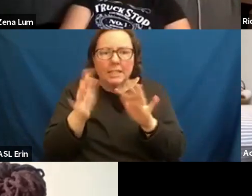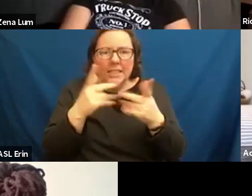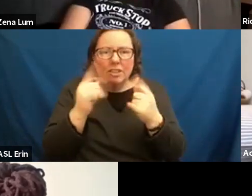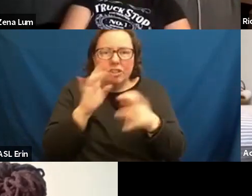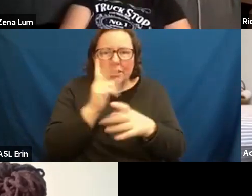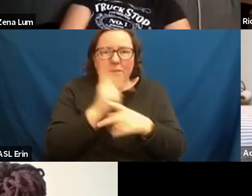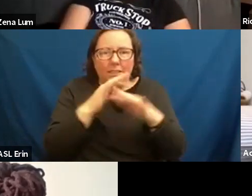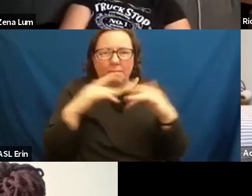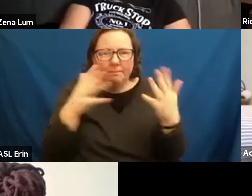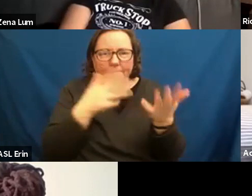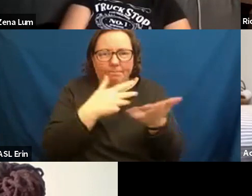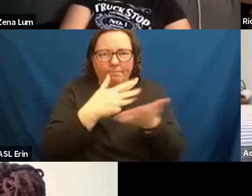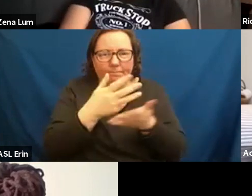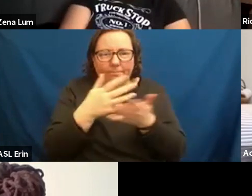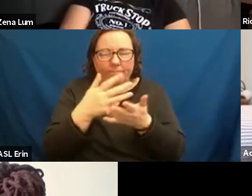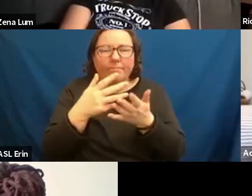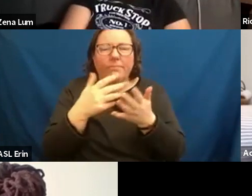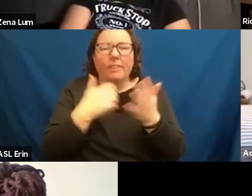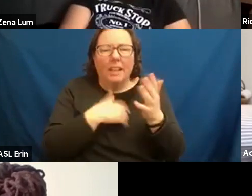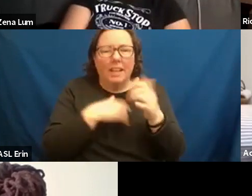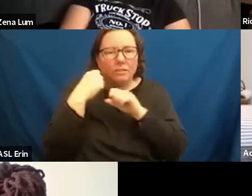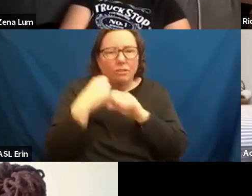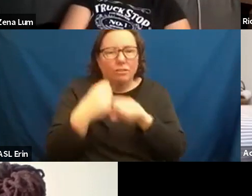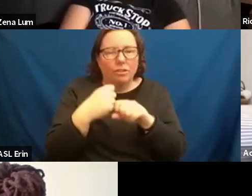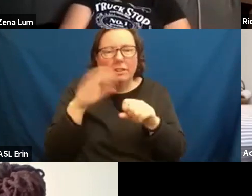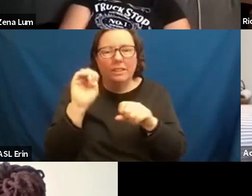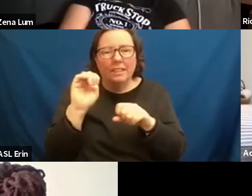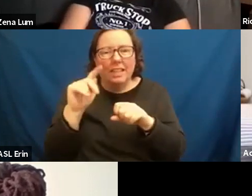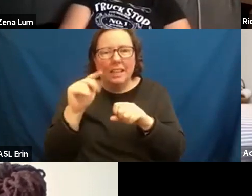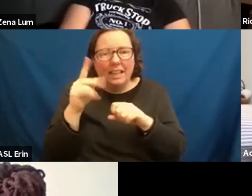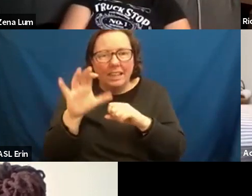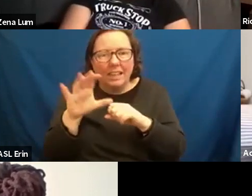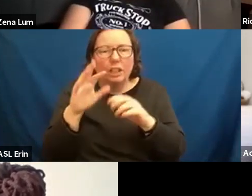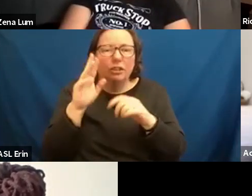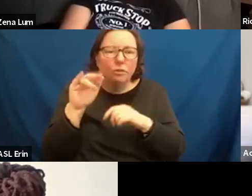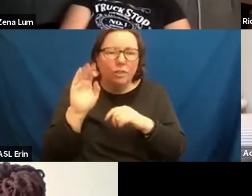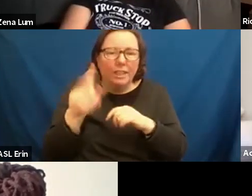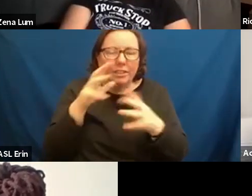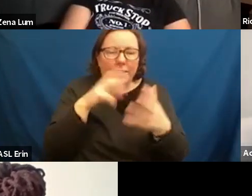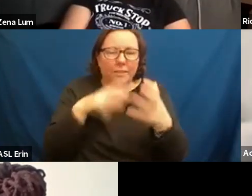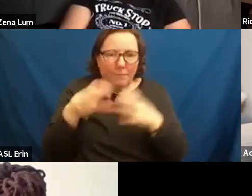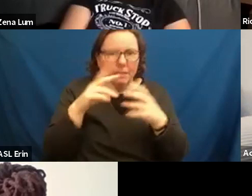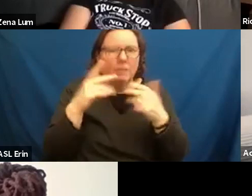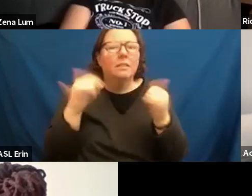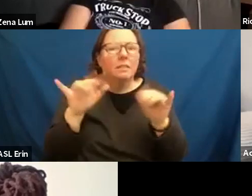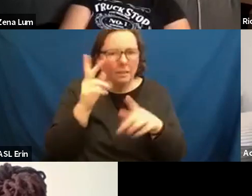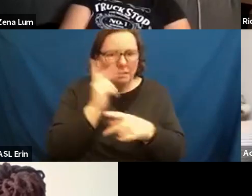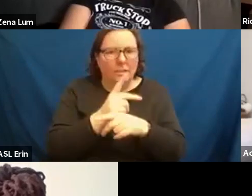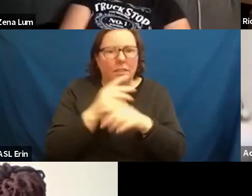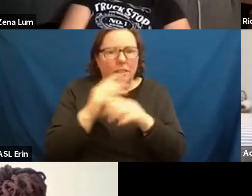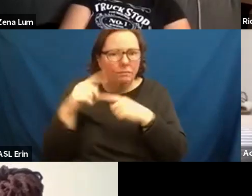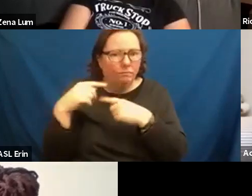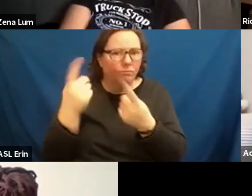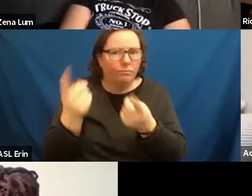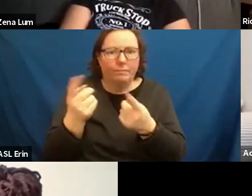a strong ethnic and racial mix at the school, and that's been consistent, going